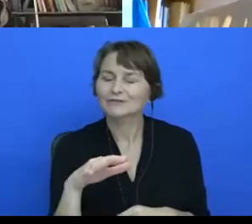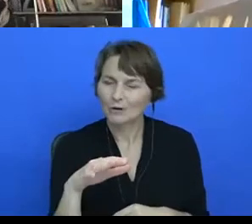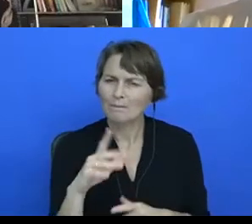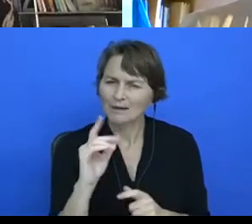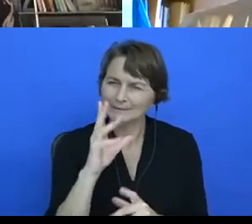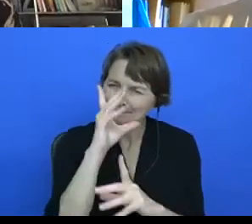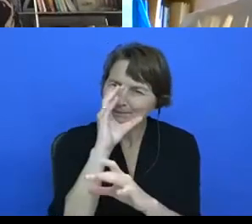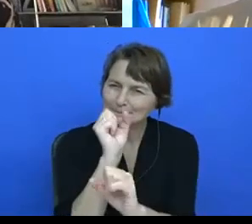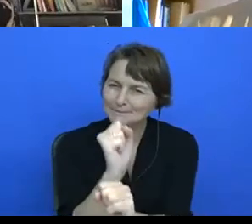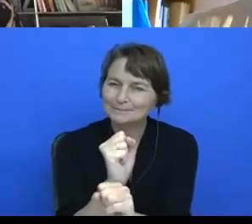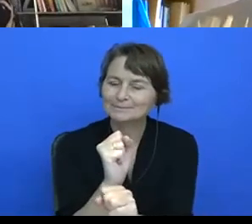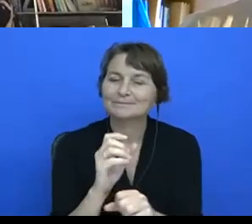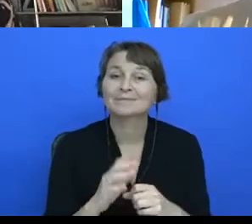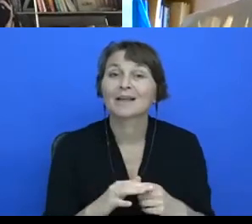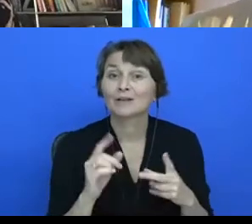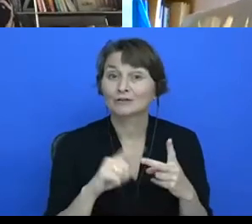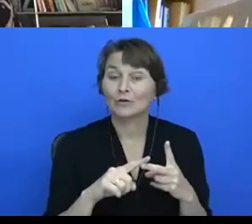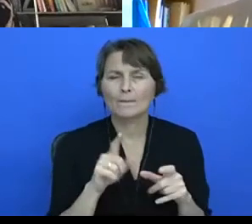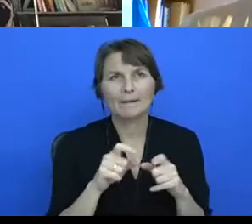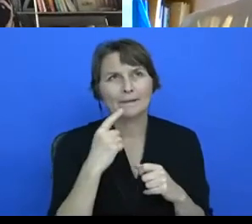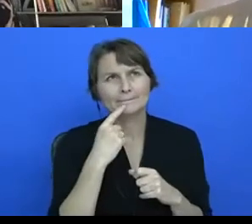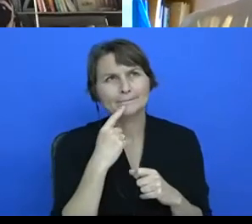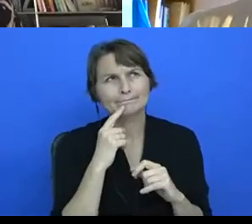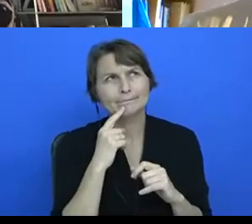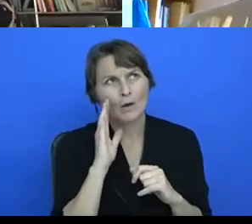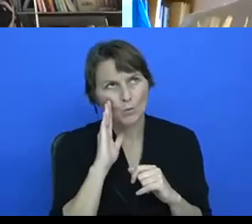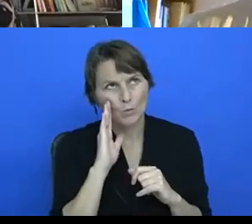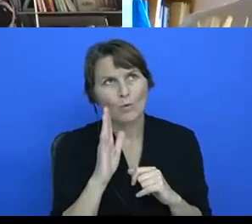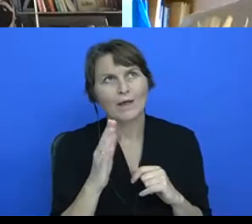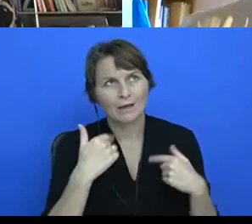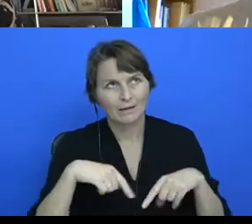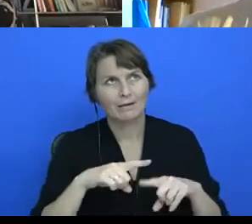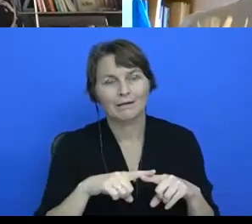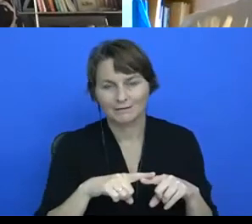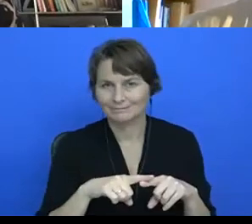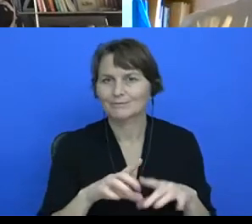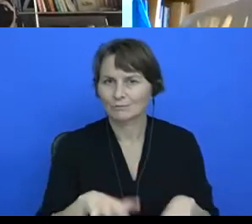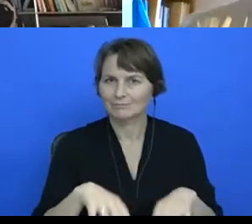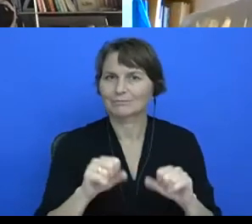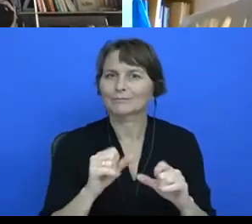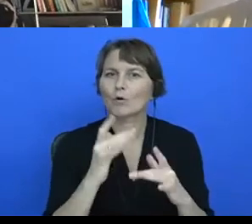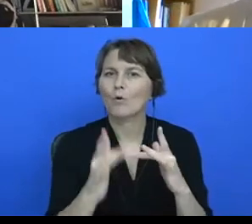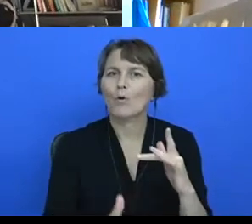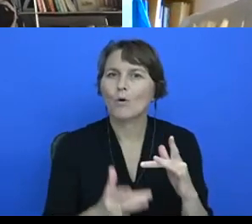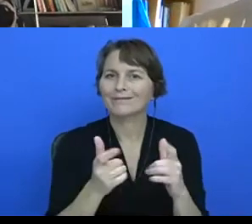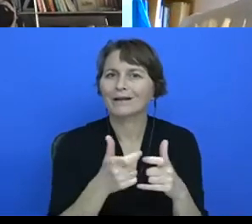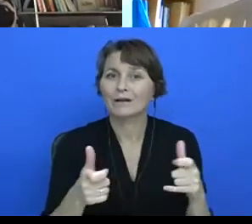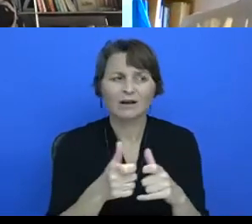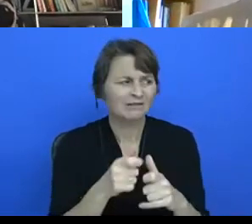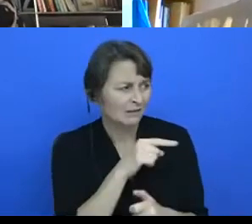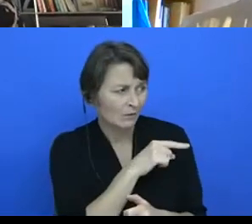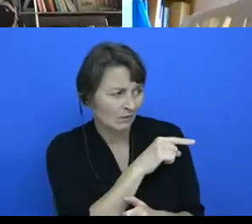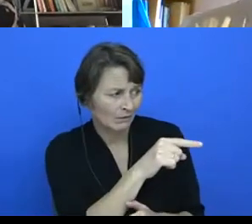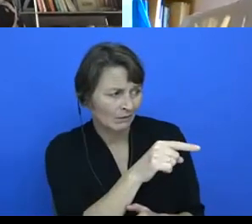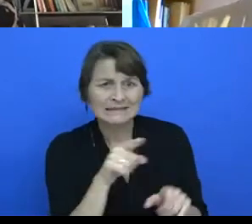thinking of organising an online conference, I mean, I would say one thing is that don't feel that you've got to do something other people have done. There's no need to follow in a